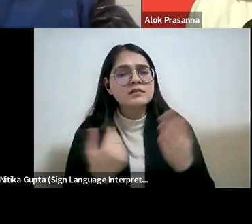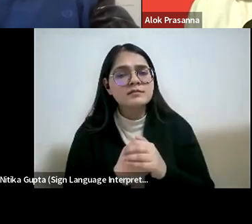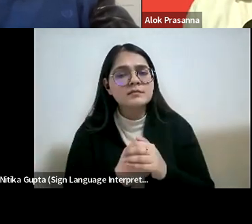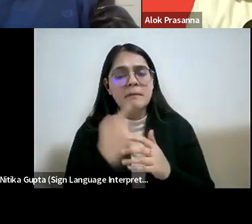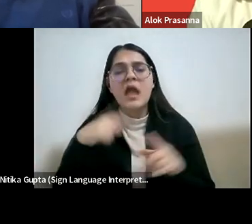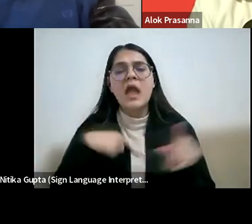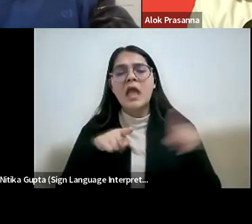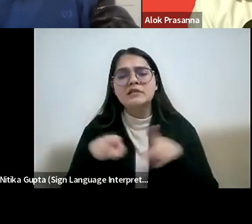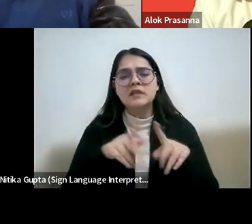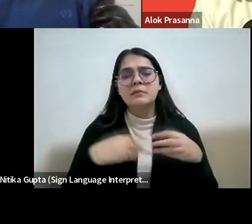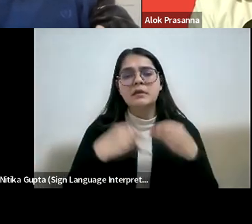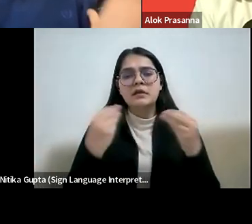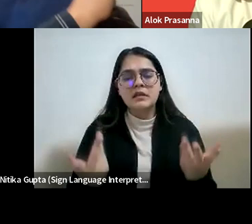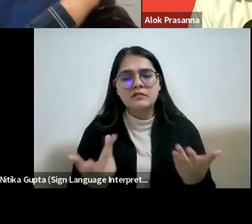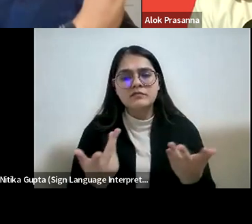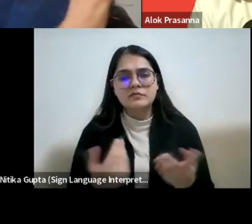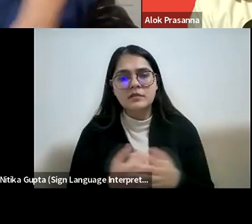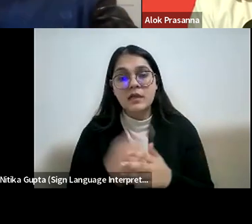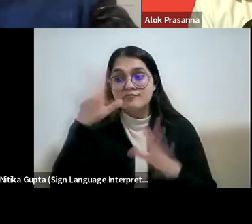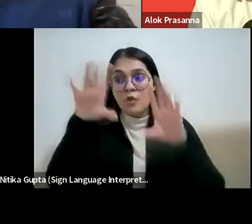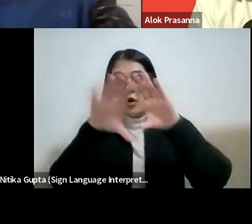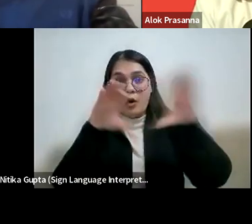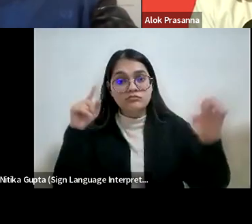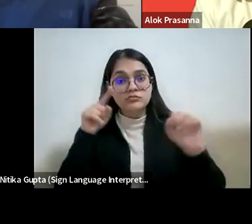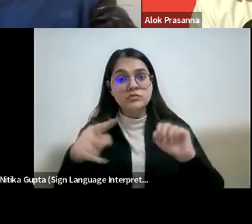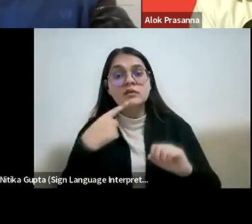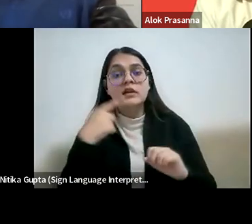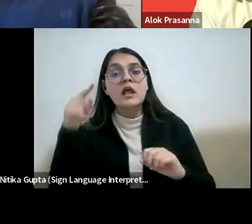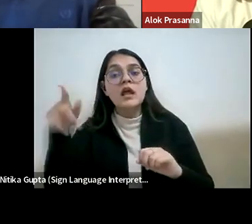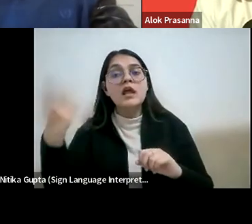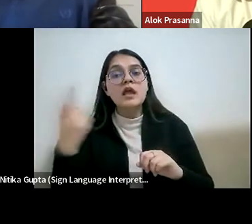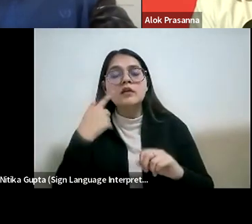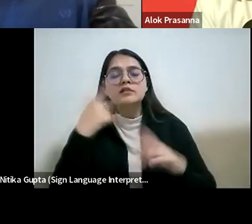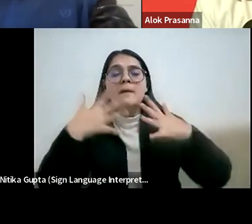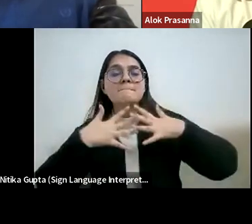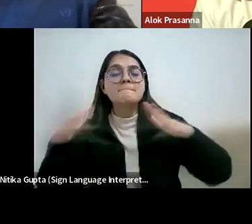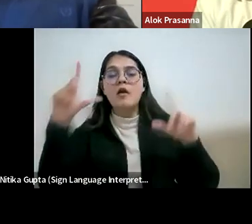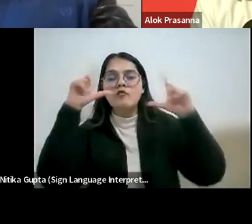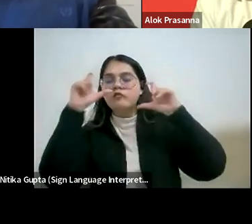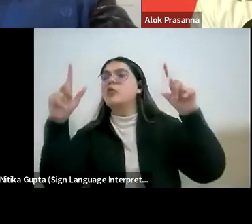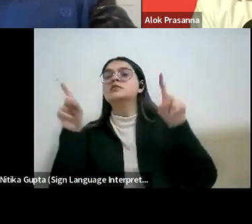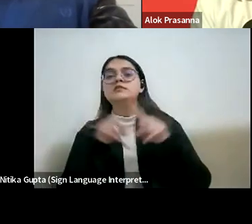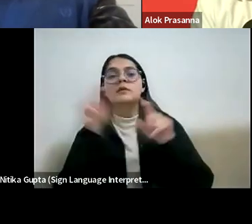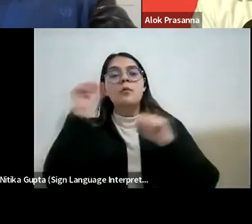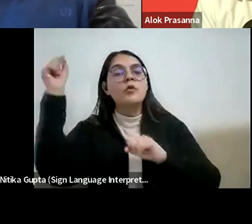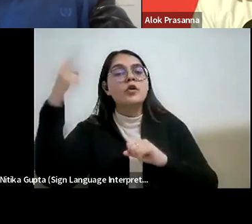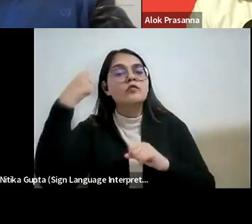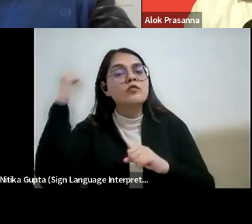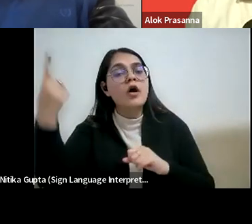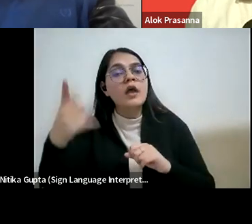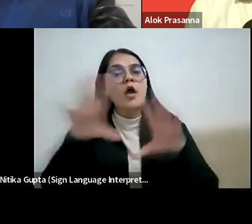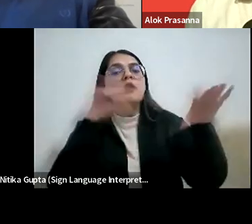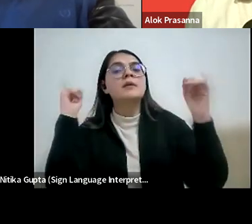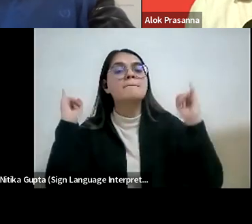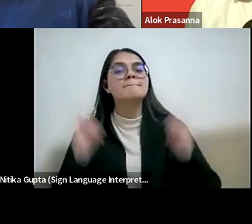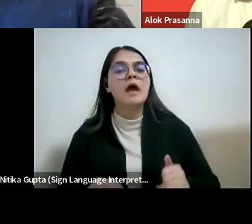examples anywhere in the world where the Constitution itself became the icon of the protest. So it was, we, the people